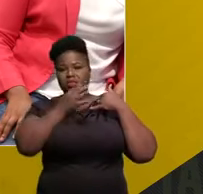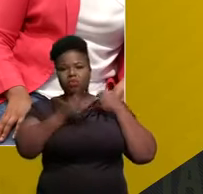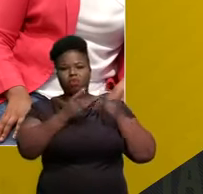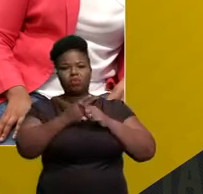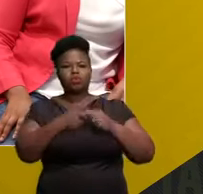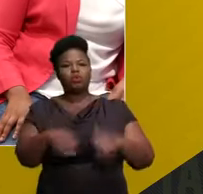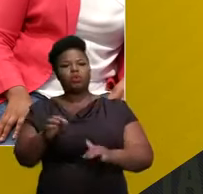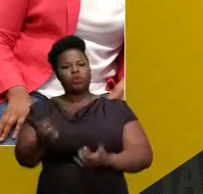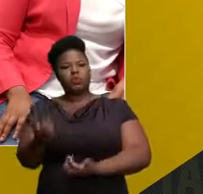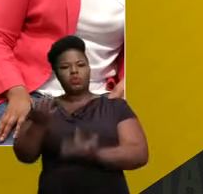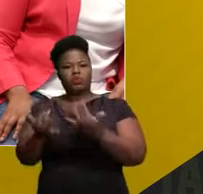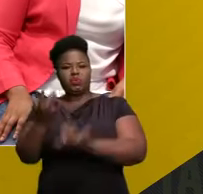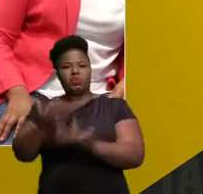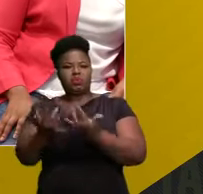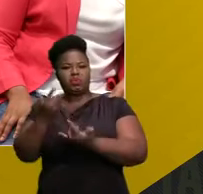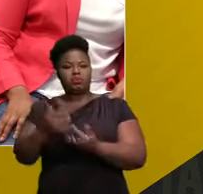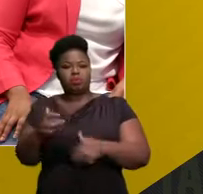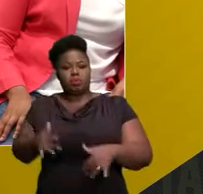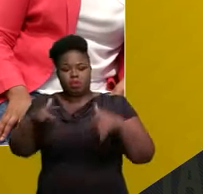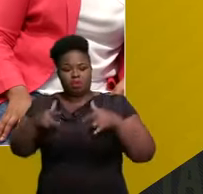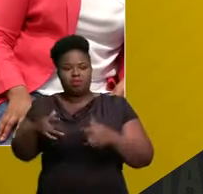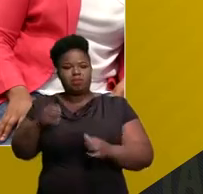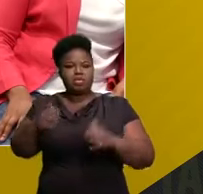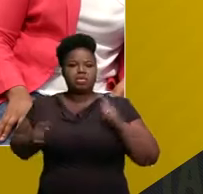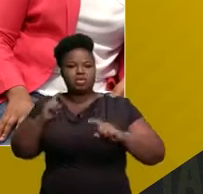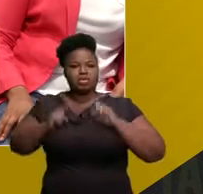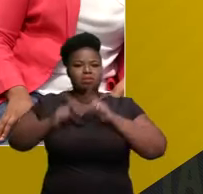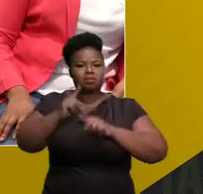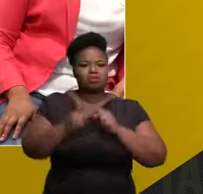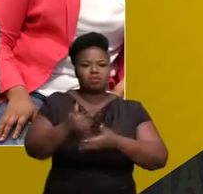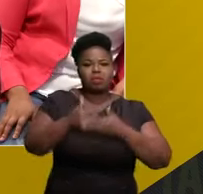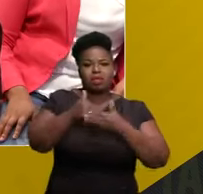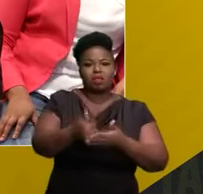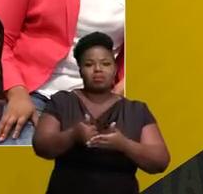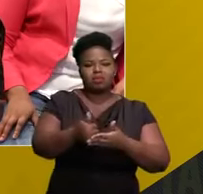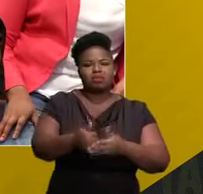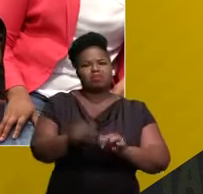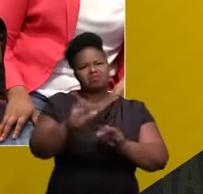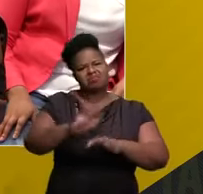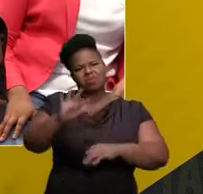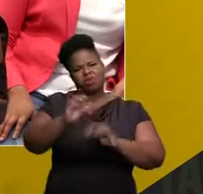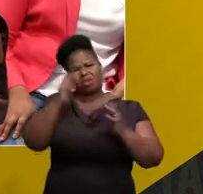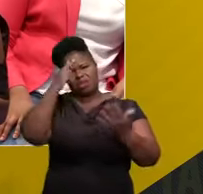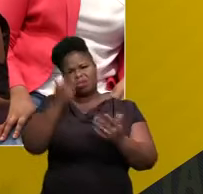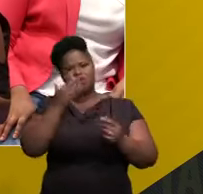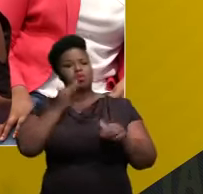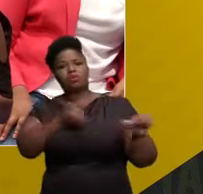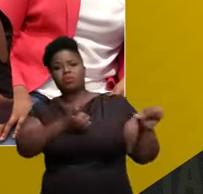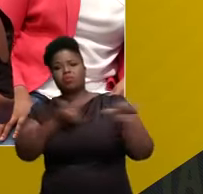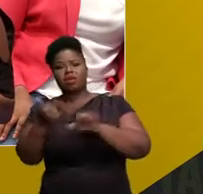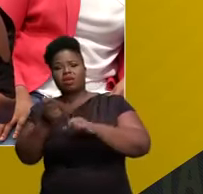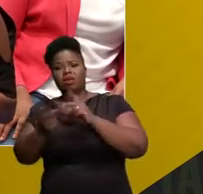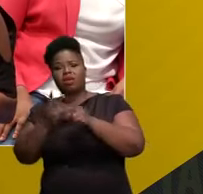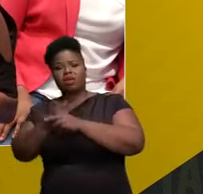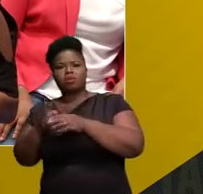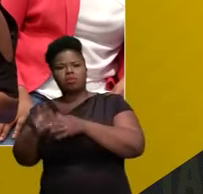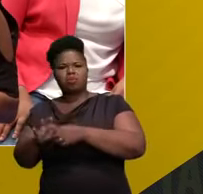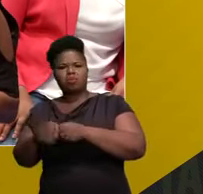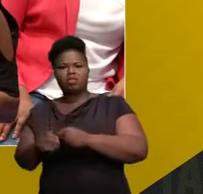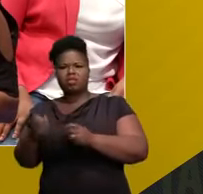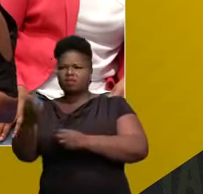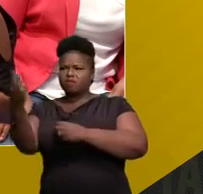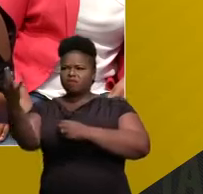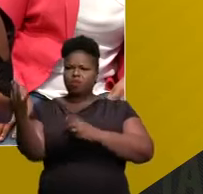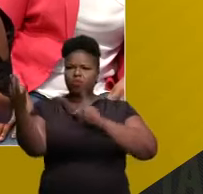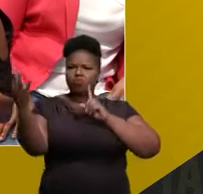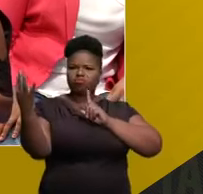so ke mo re dula o ka ke tima ke a kwa kere ke ba thusa go le ka 8 ke ke bua kere ke bua mara ba ntlo ka ga tsana le batho ba